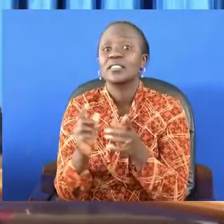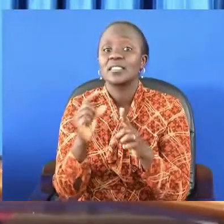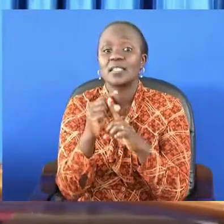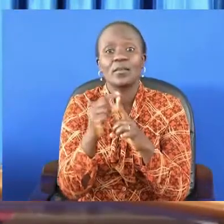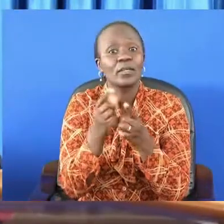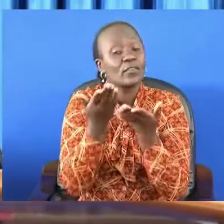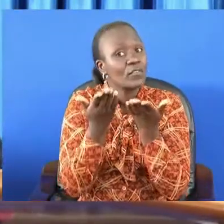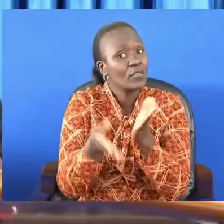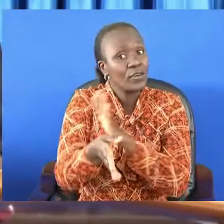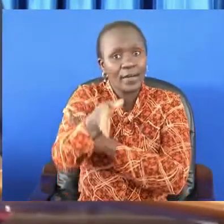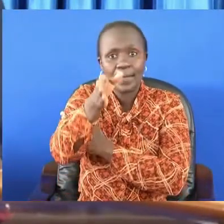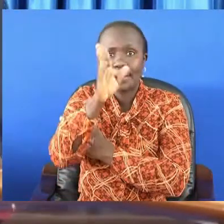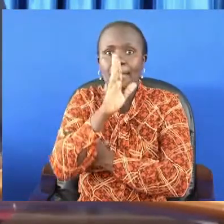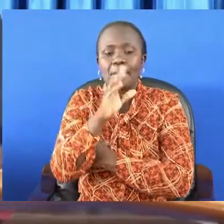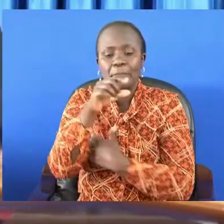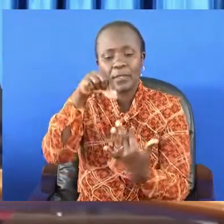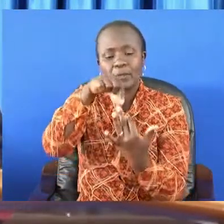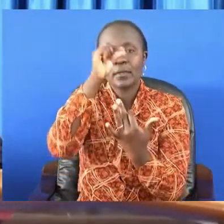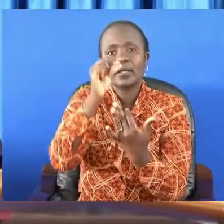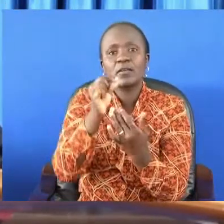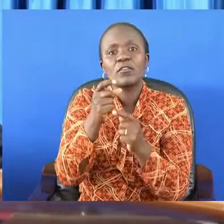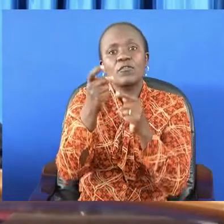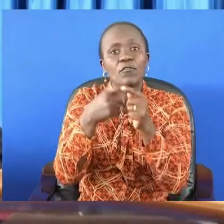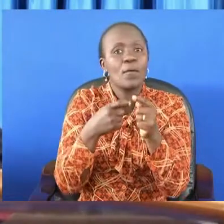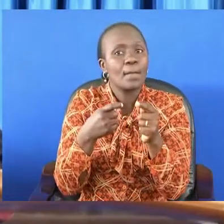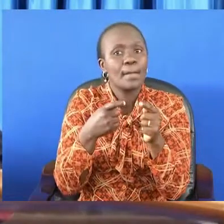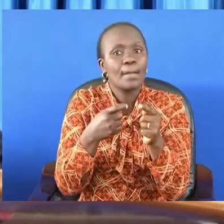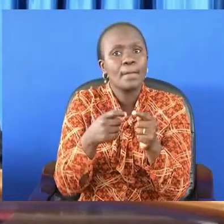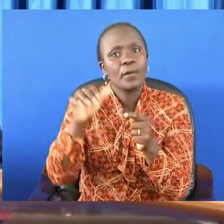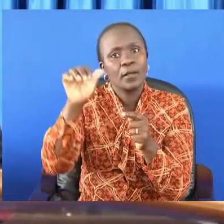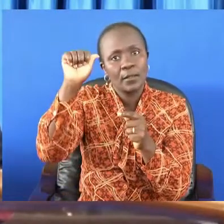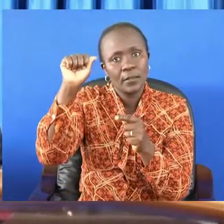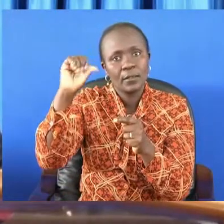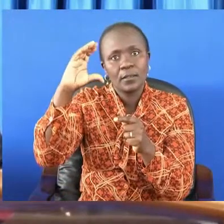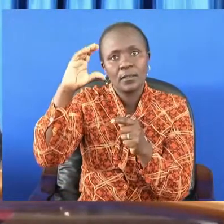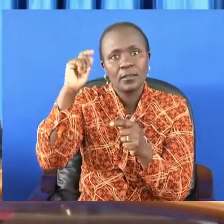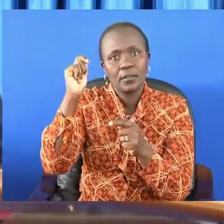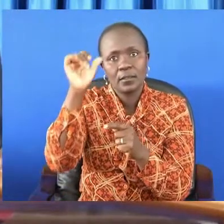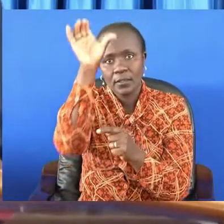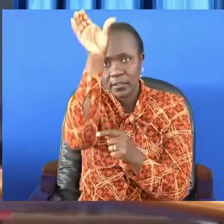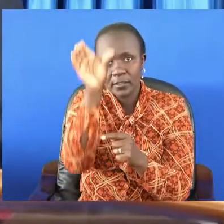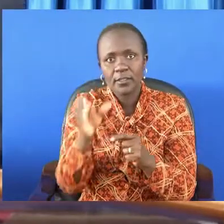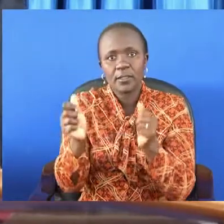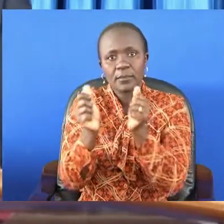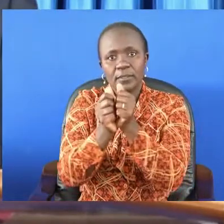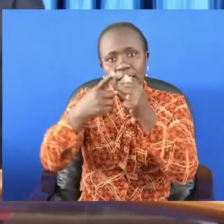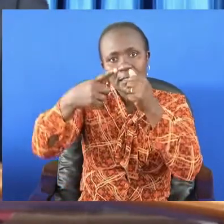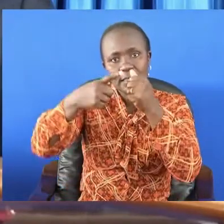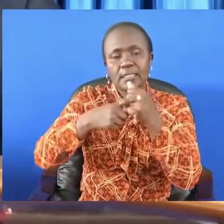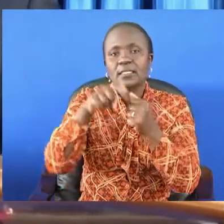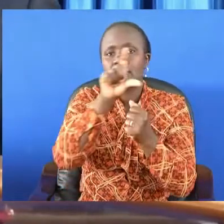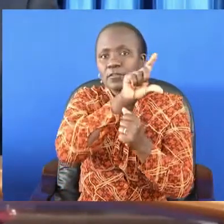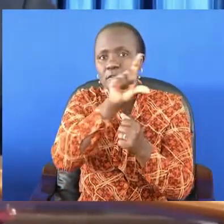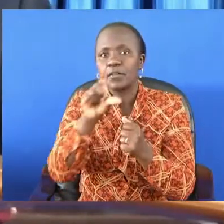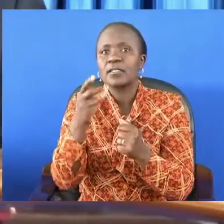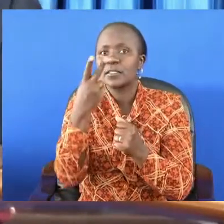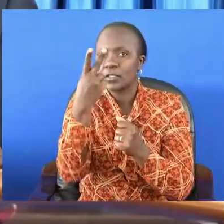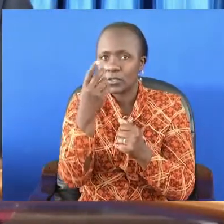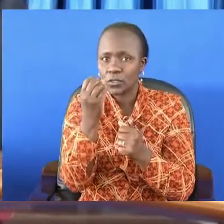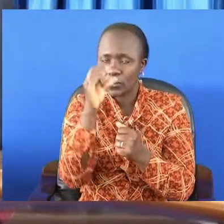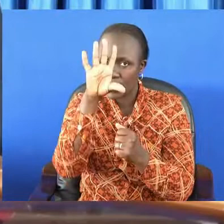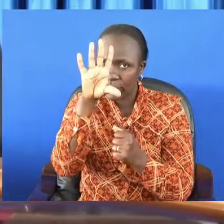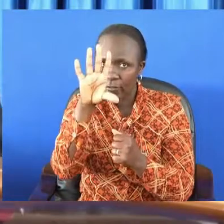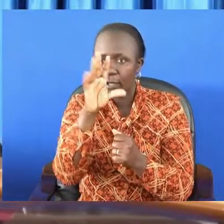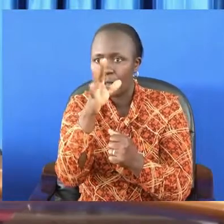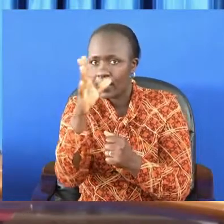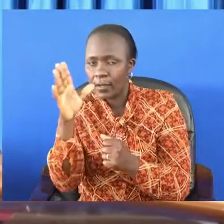you the Word of God, which I'm picking from Acts chapter 16, reading from verse number